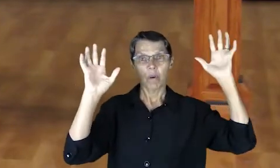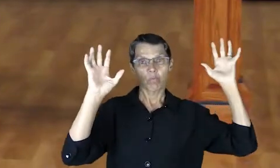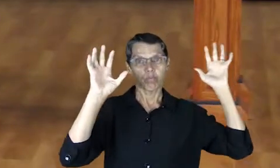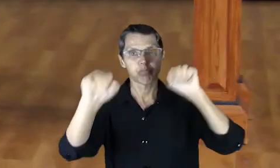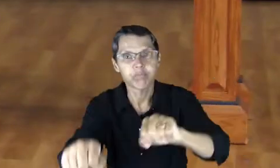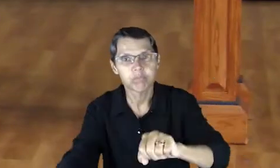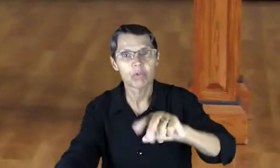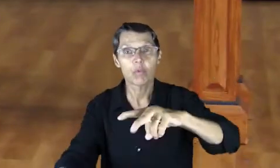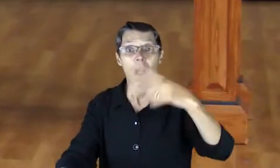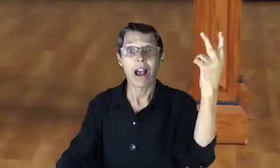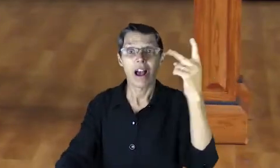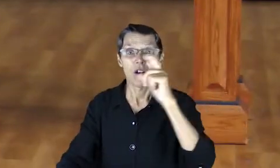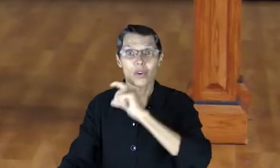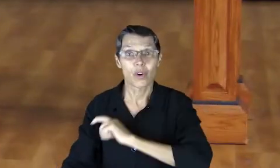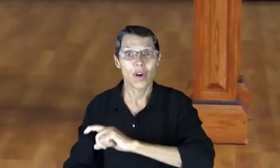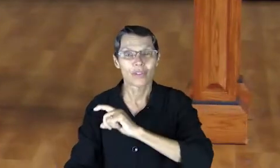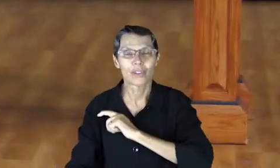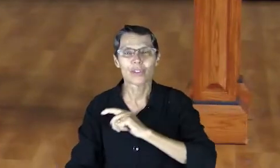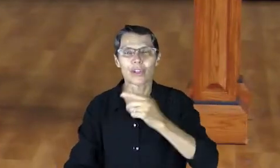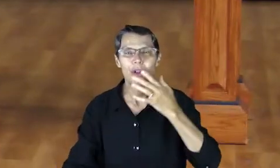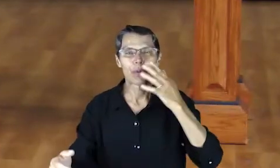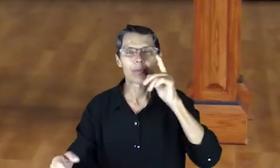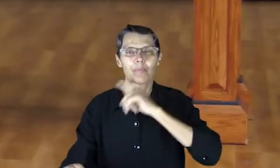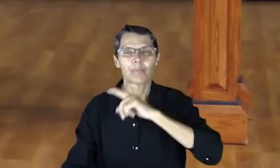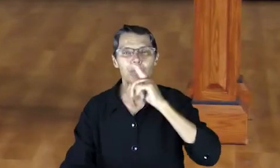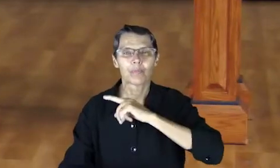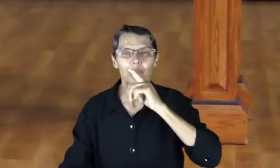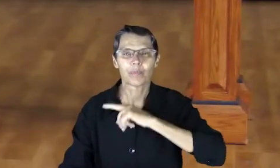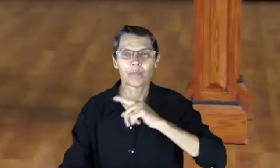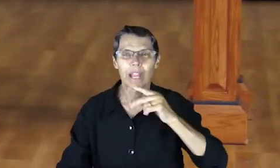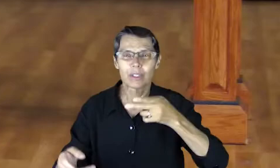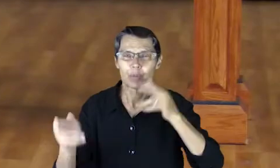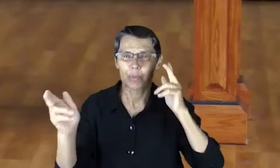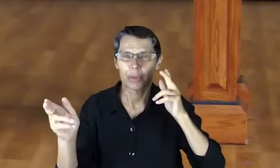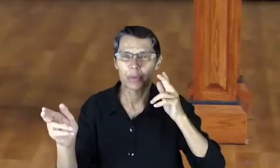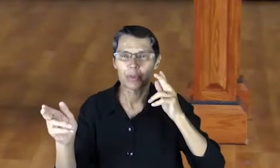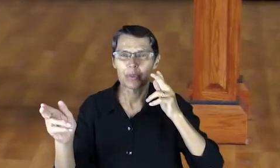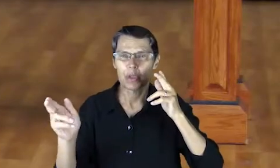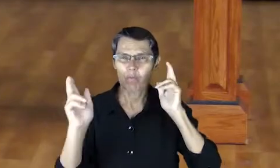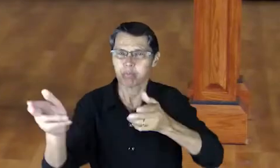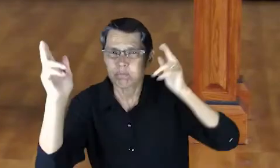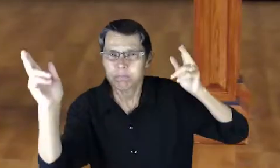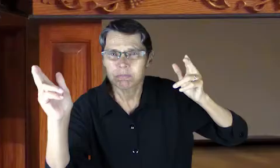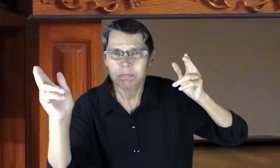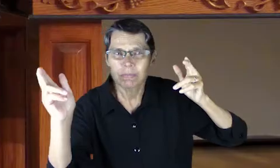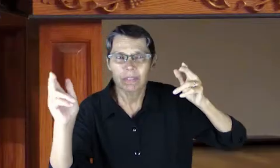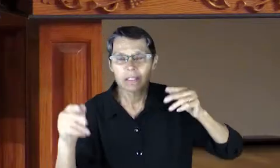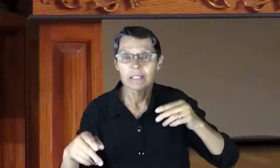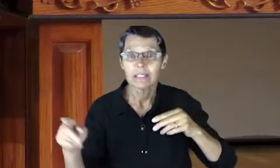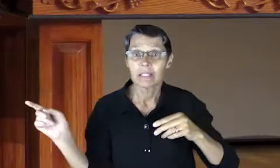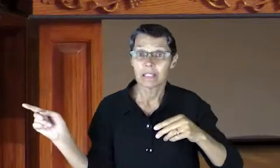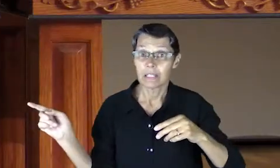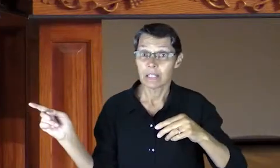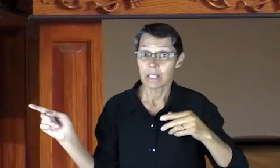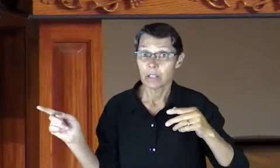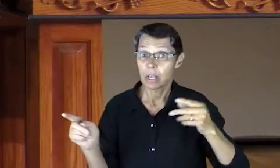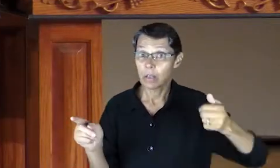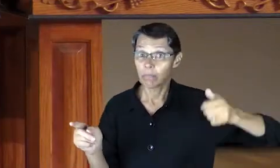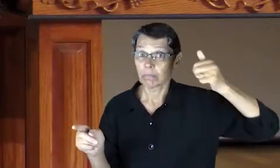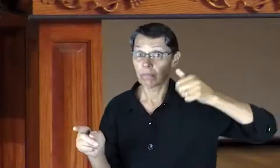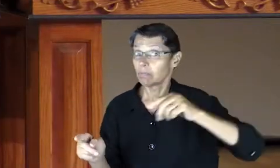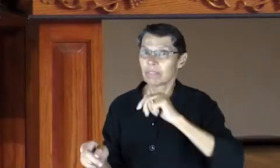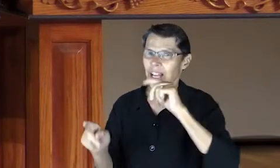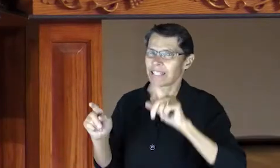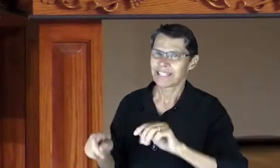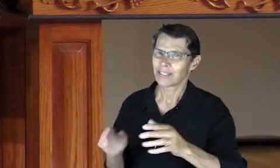unexpectedly jumped by two other officers dressed as criminals, and they began to struggle. "We're not testing their skills,"